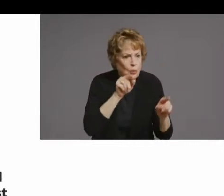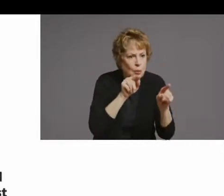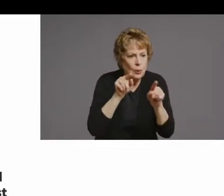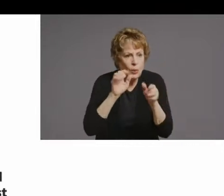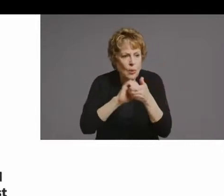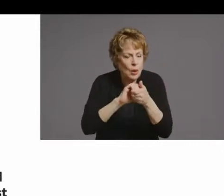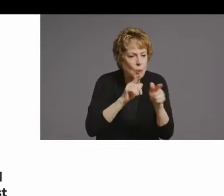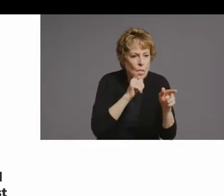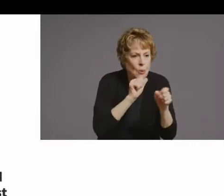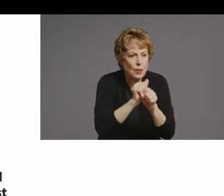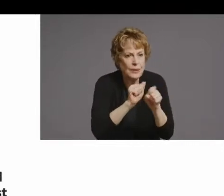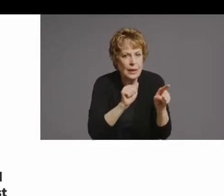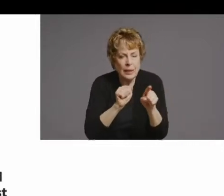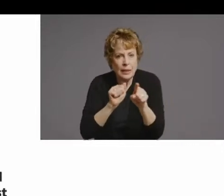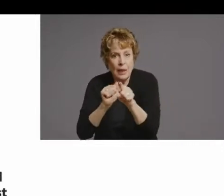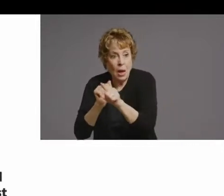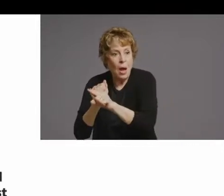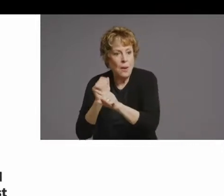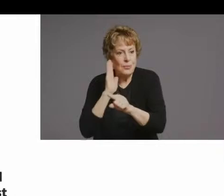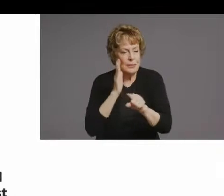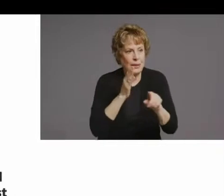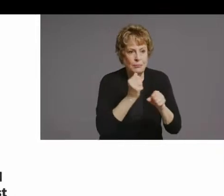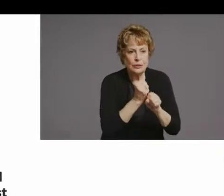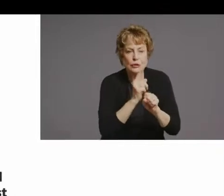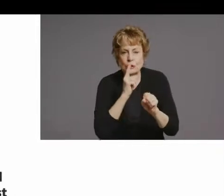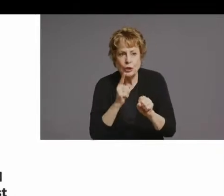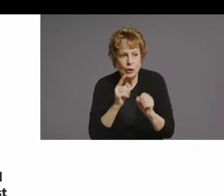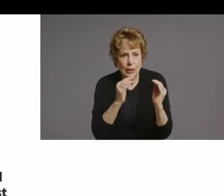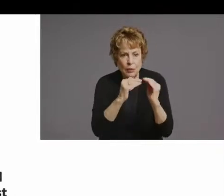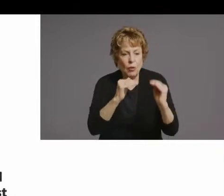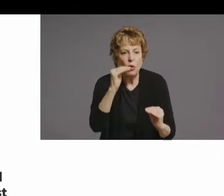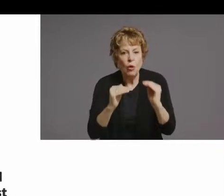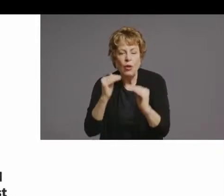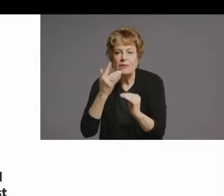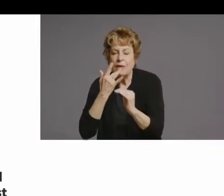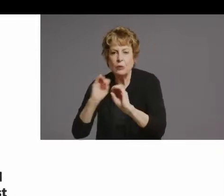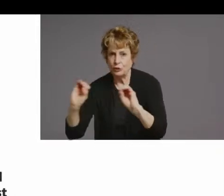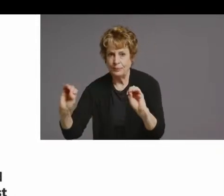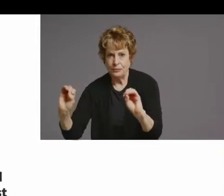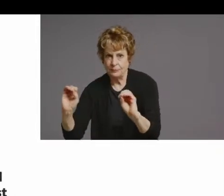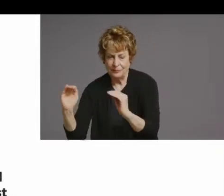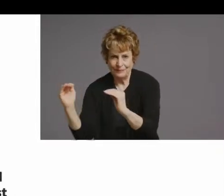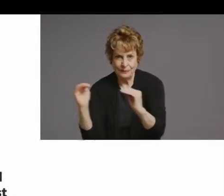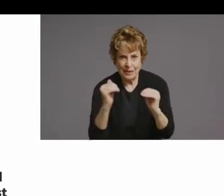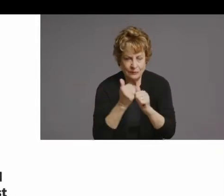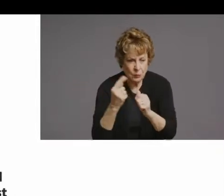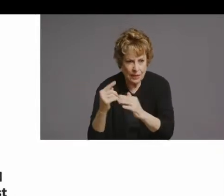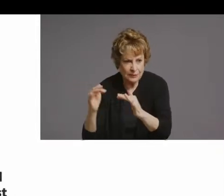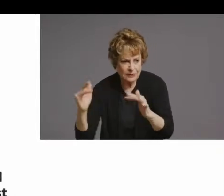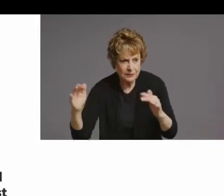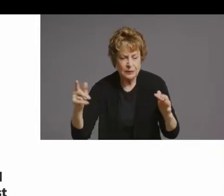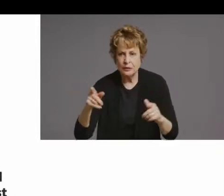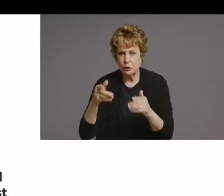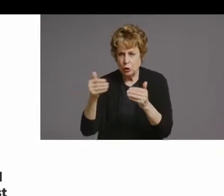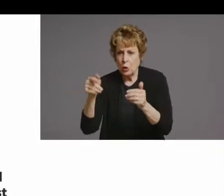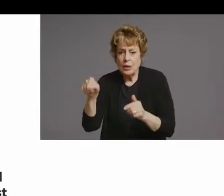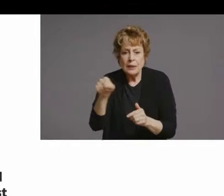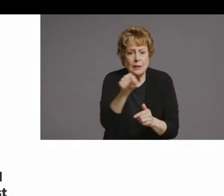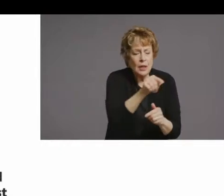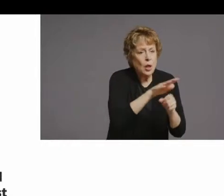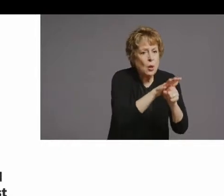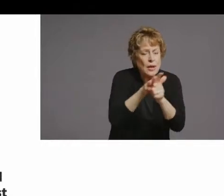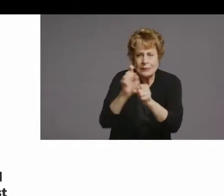increasing vaccine equity at the local level. They continue to assess and make recommendations dependent on the needs of